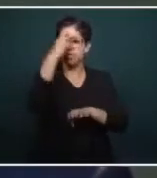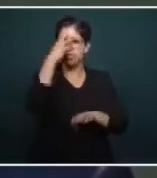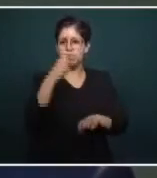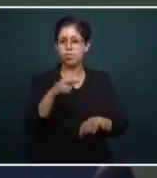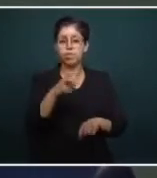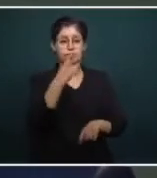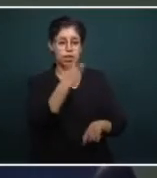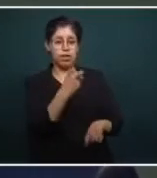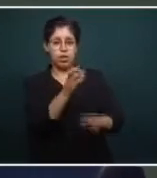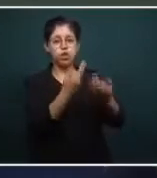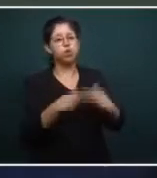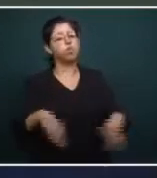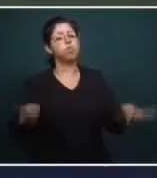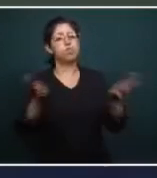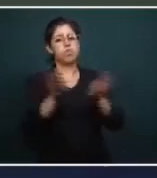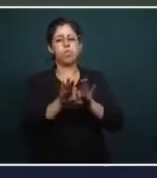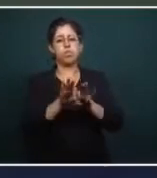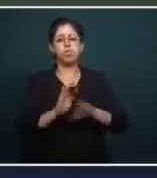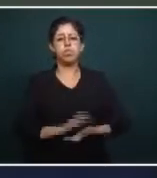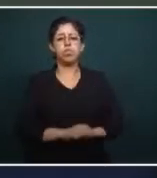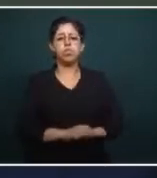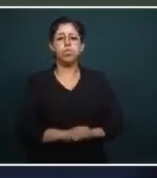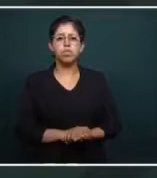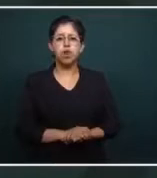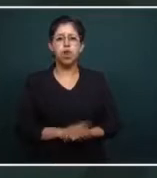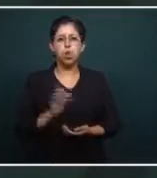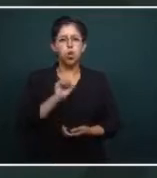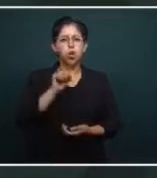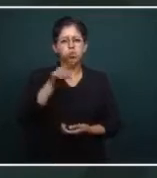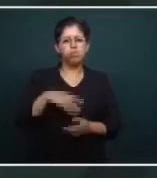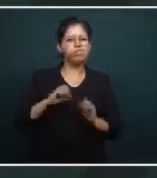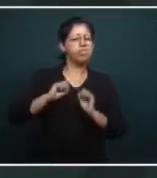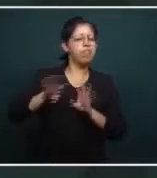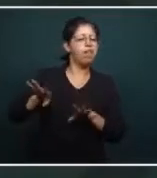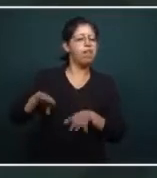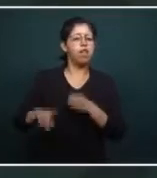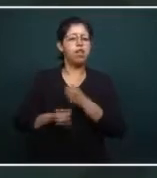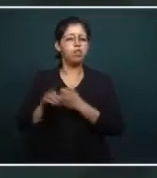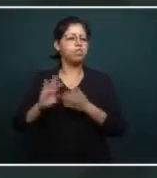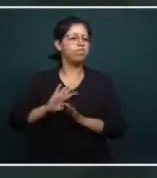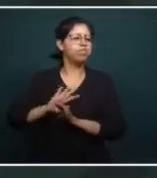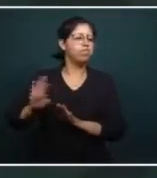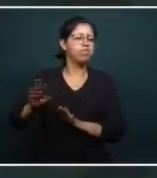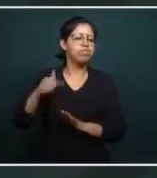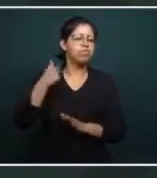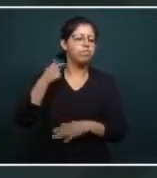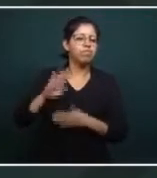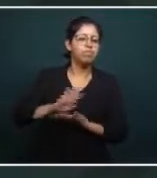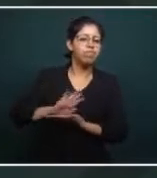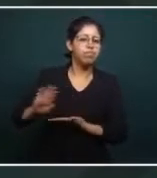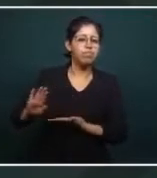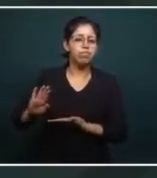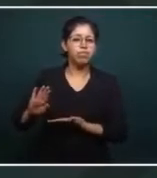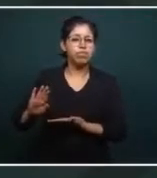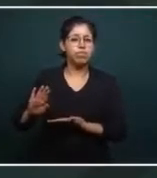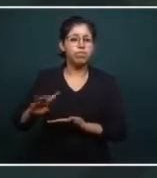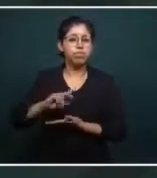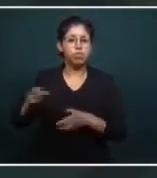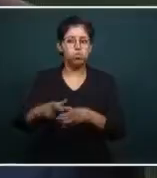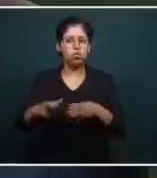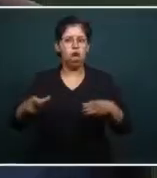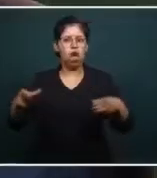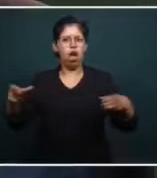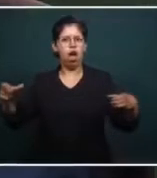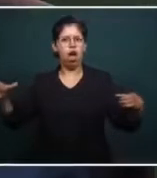and that's very porque important. cuando no se atiende un problema, Because if you're not taking care of a problema que se problem, soslaya, a problem that you estalla.